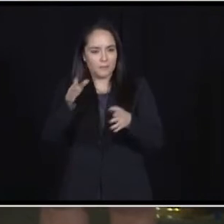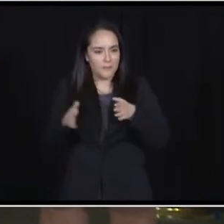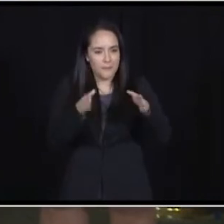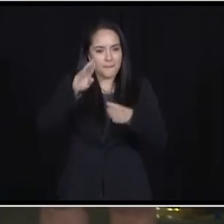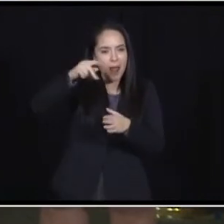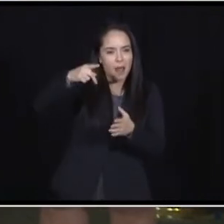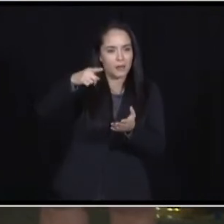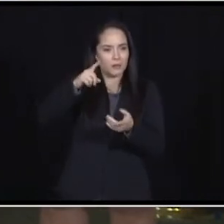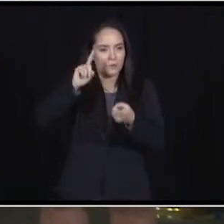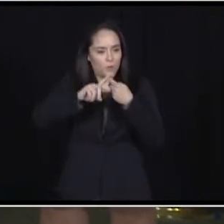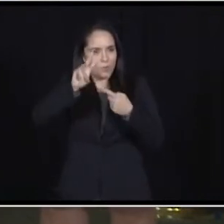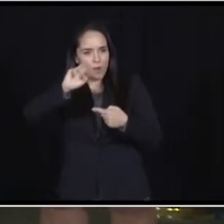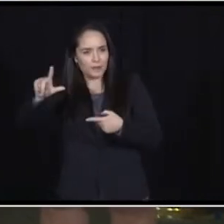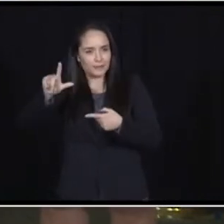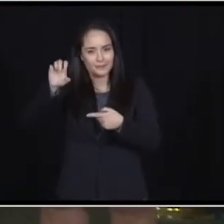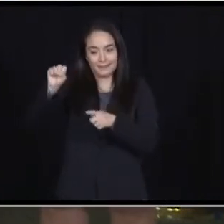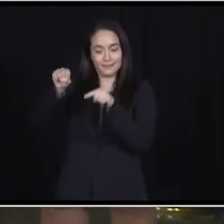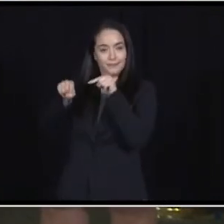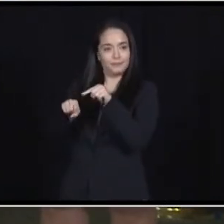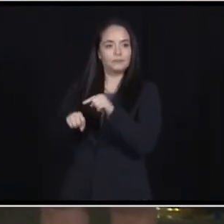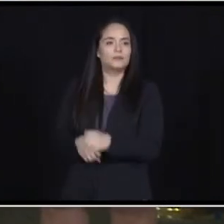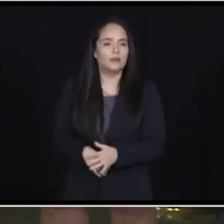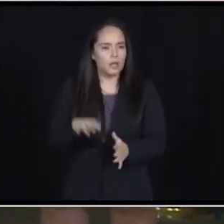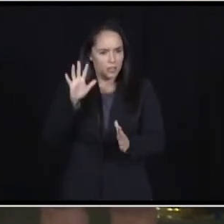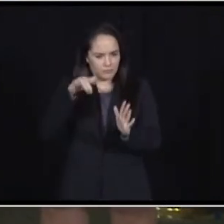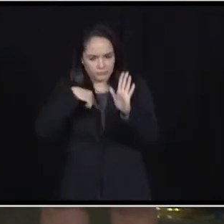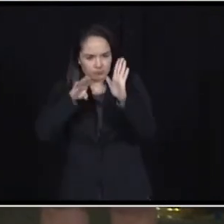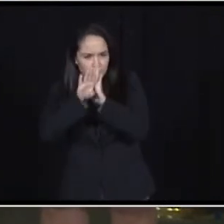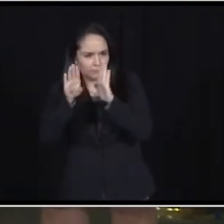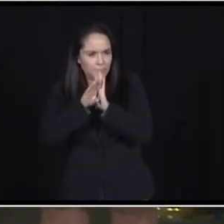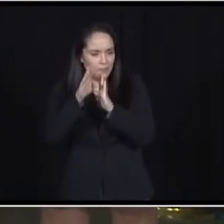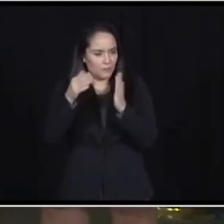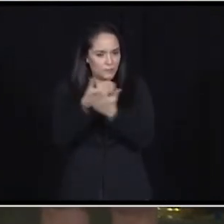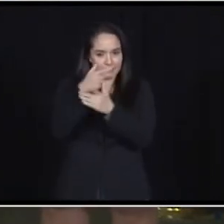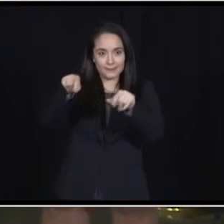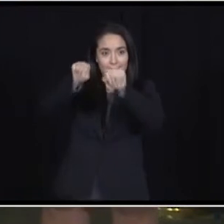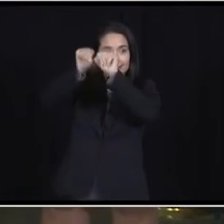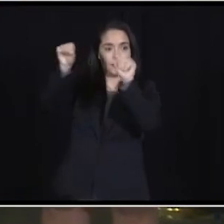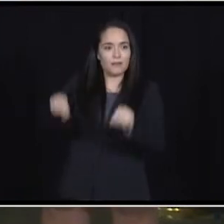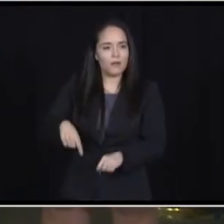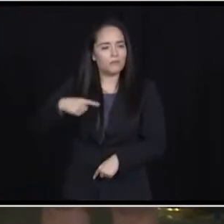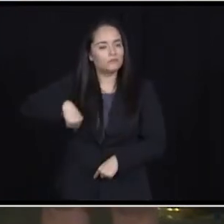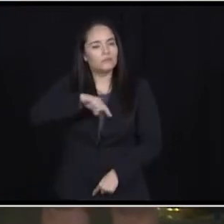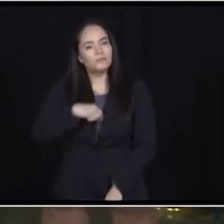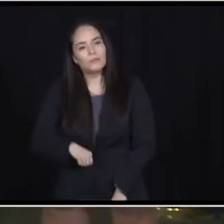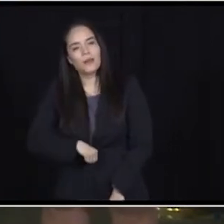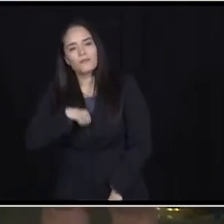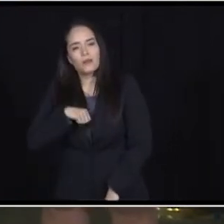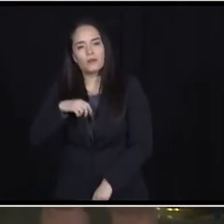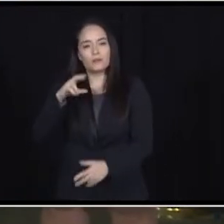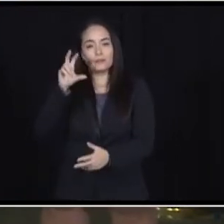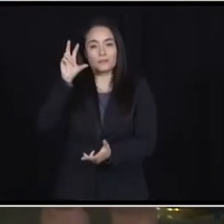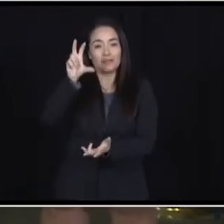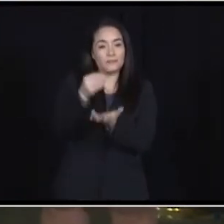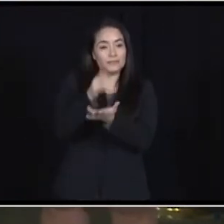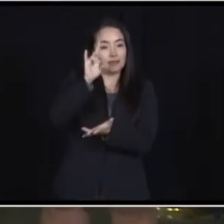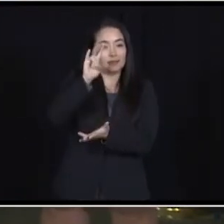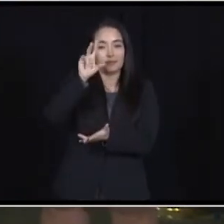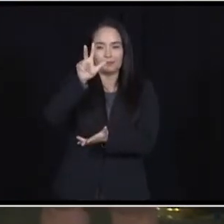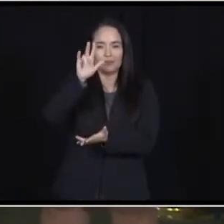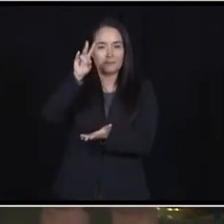health and addiction system, we're proud to be investing $37 million to significantly expand access to mental health